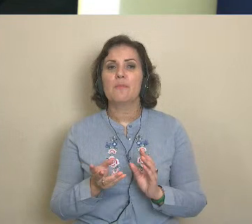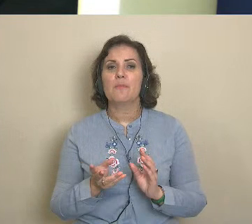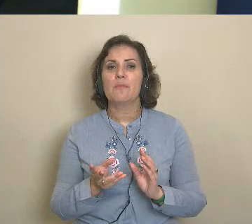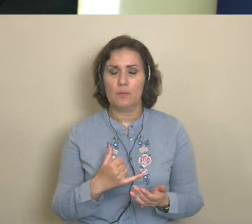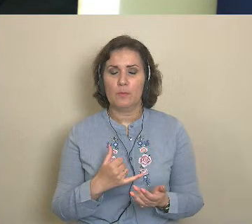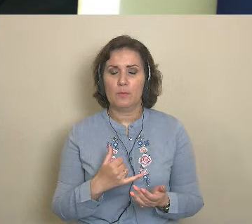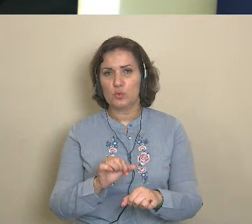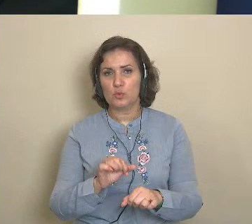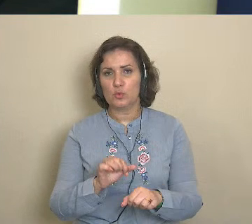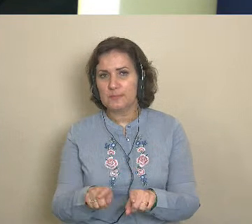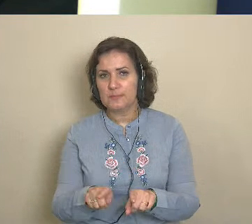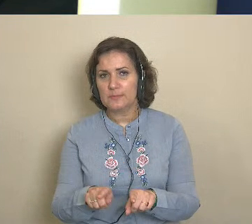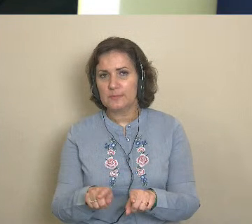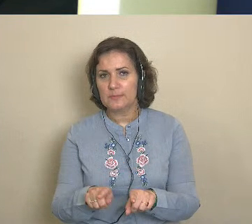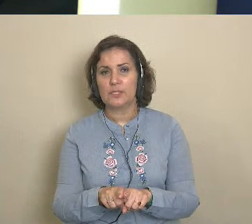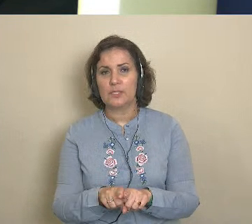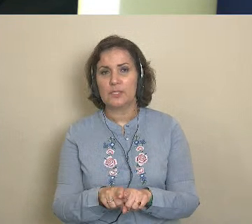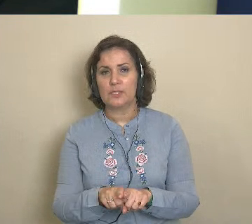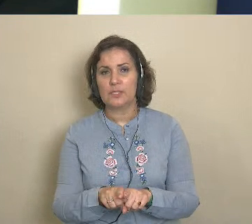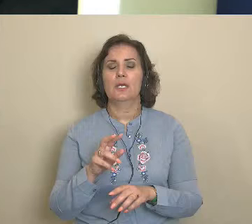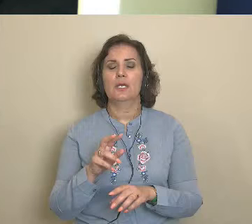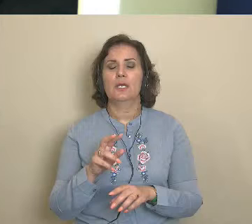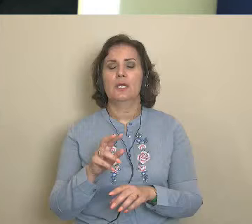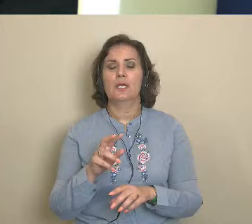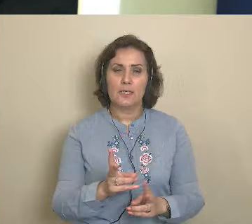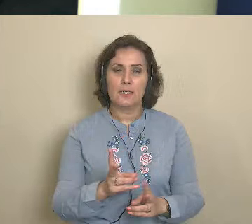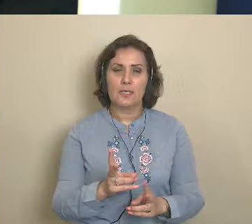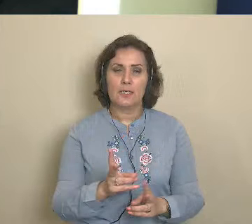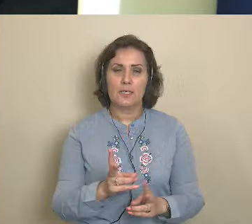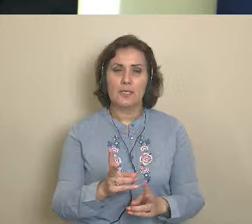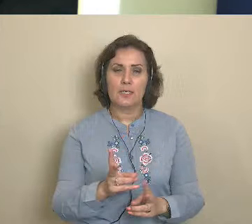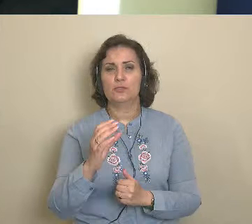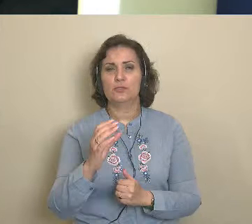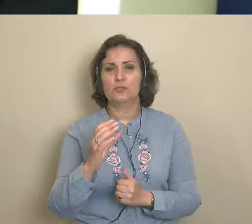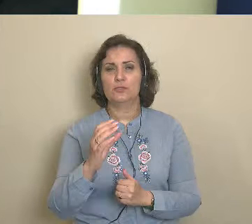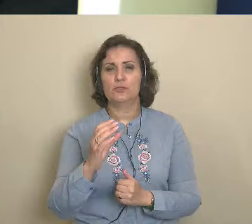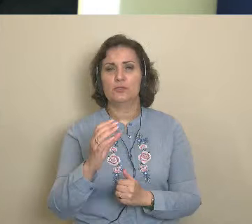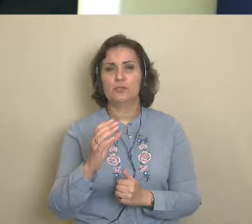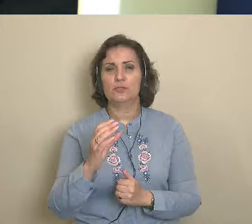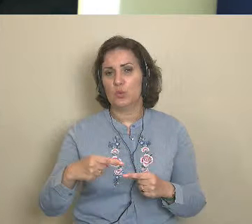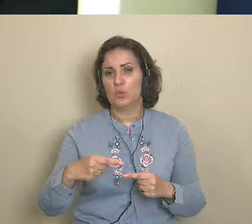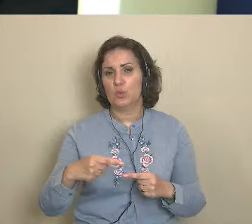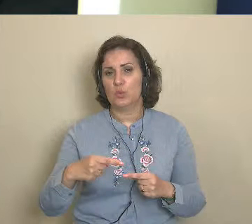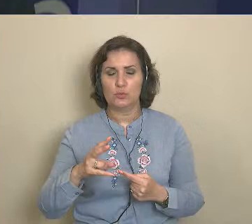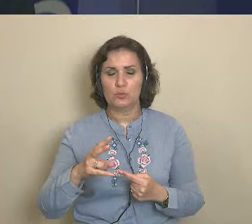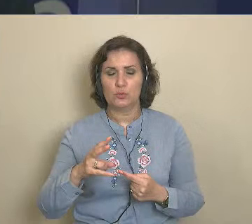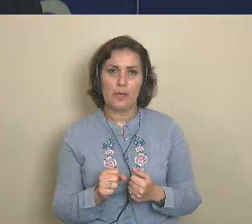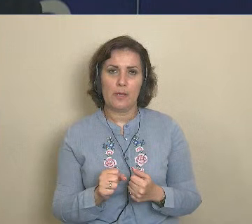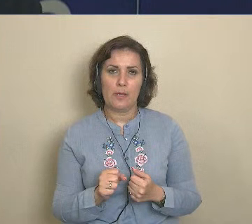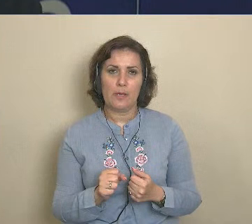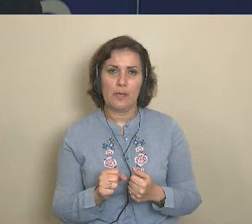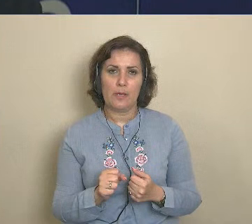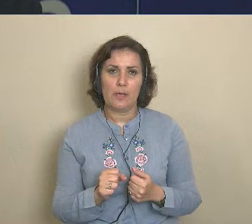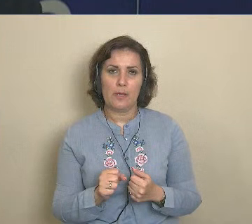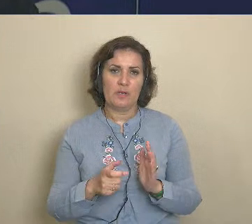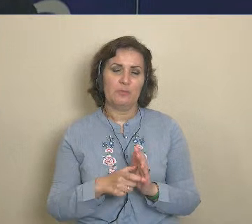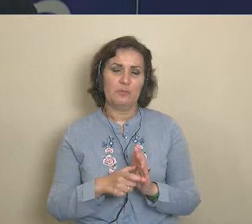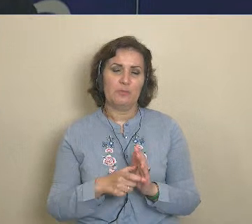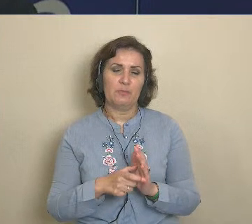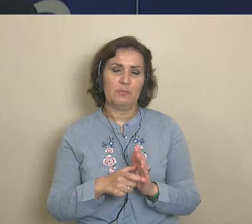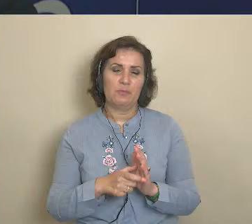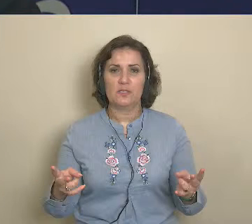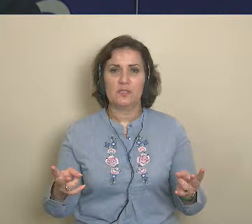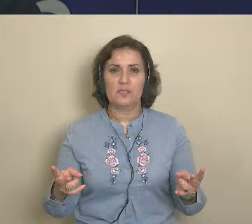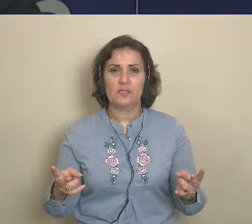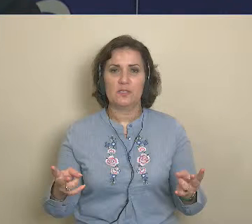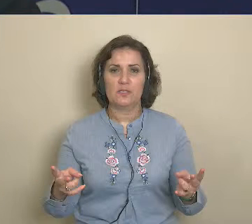because we are asking how to provide social distancing in the